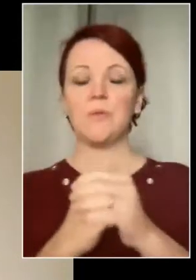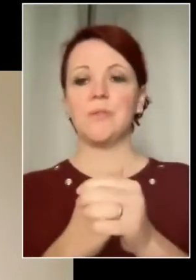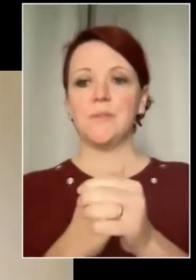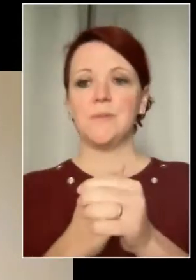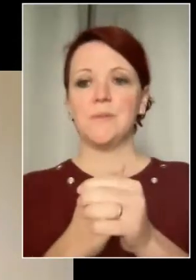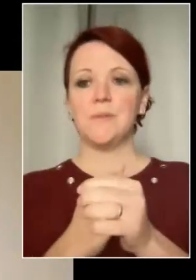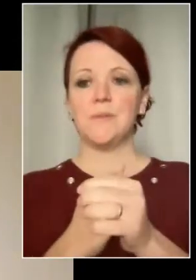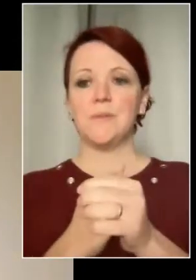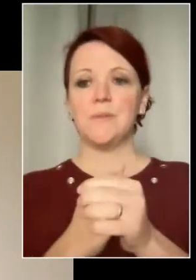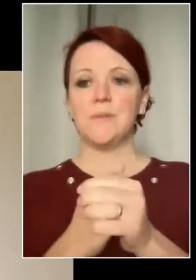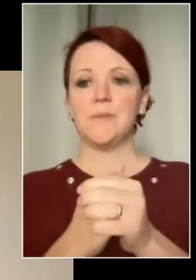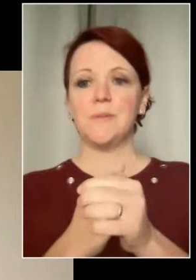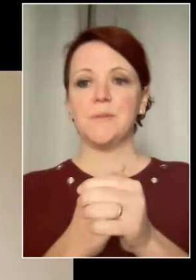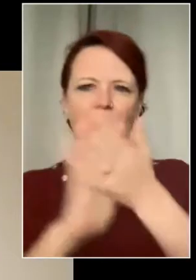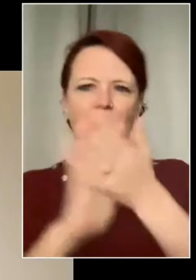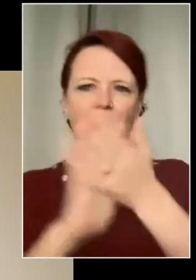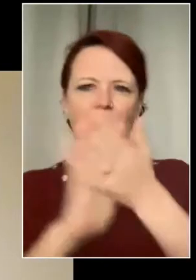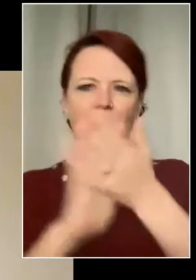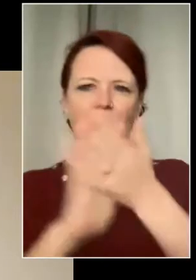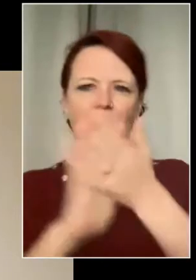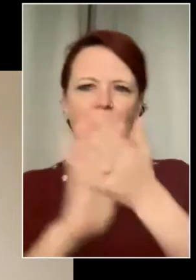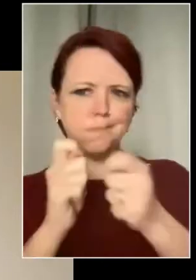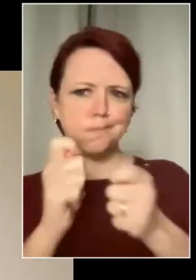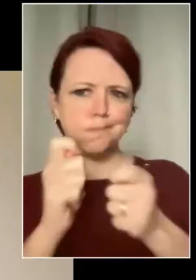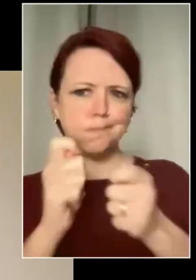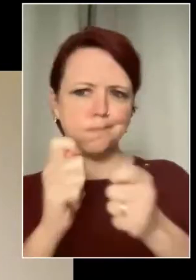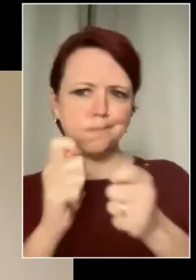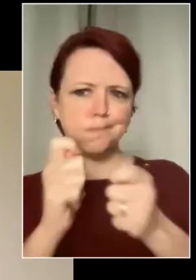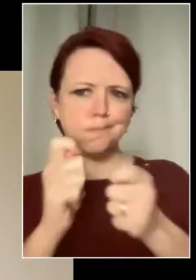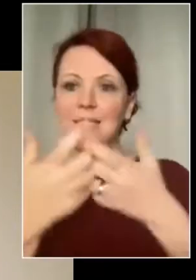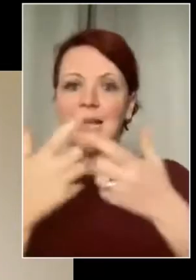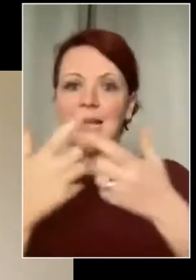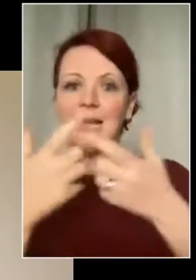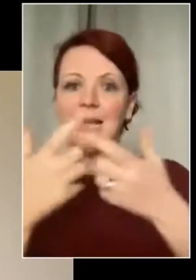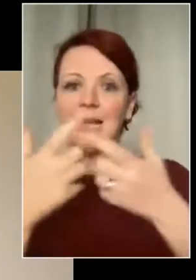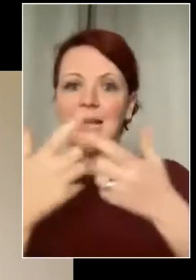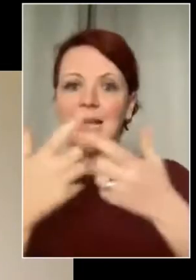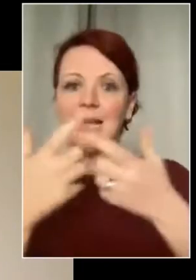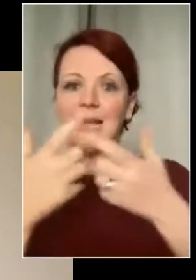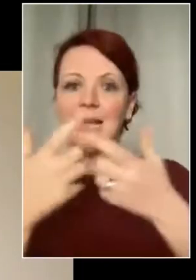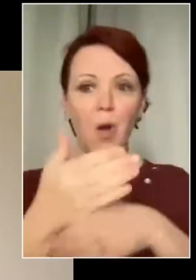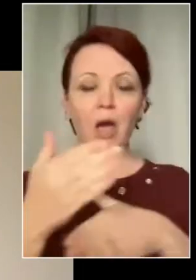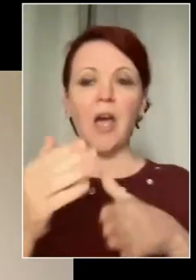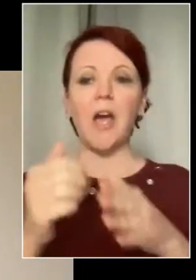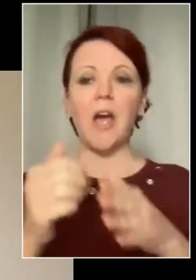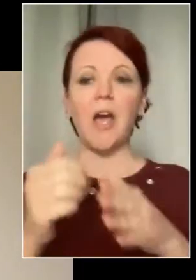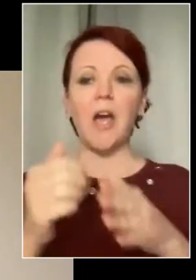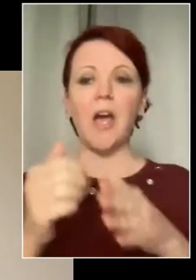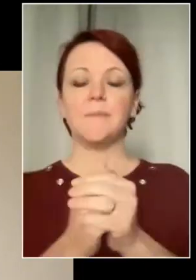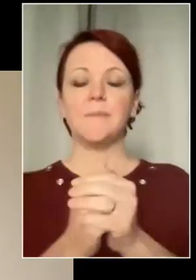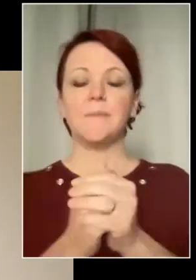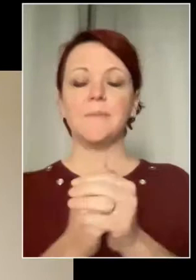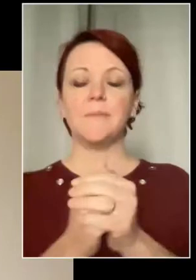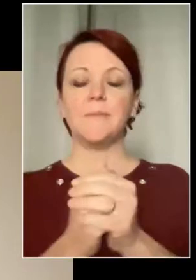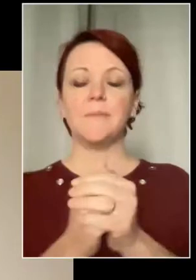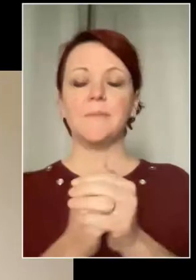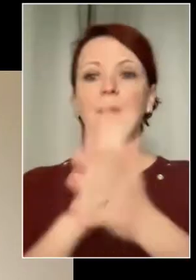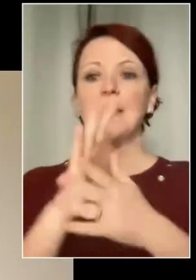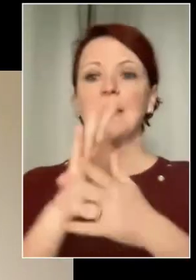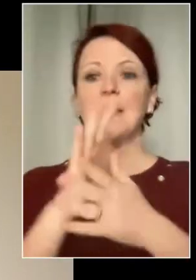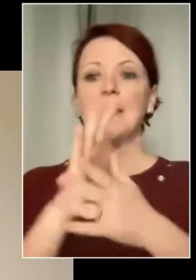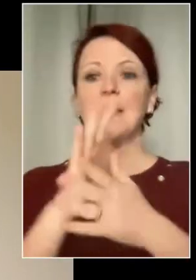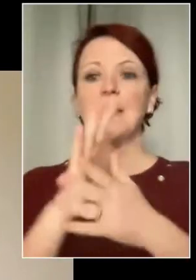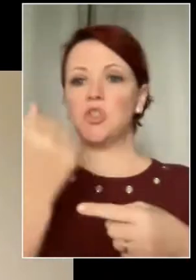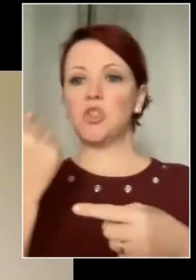almost adapt to the most point way, and it helps us to be able to bring that talent pipeline of skilled